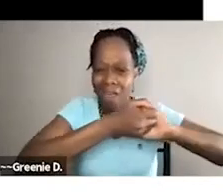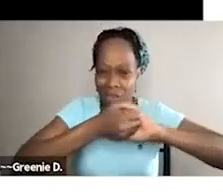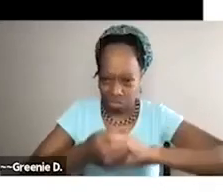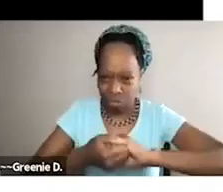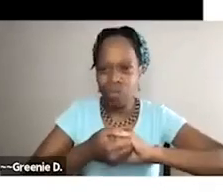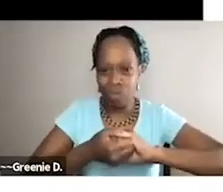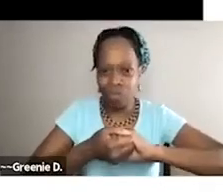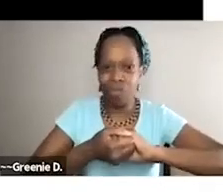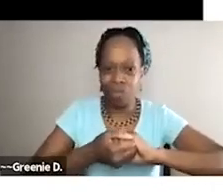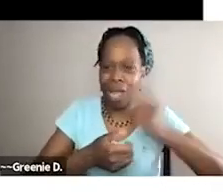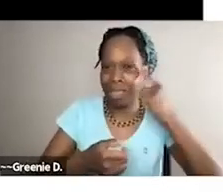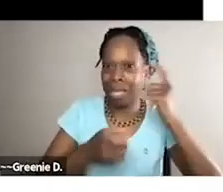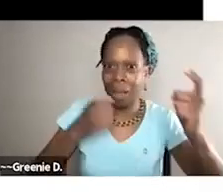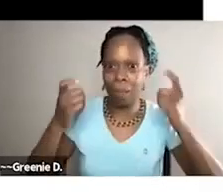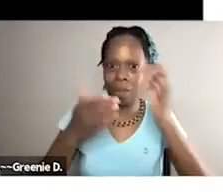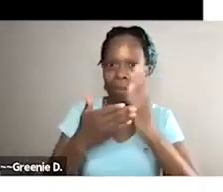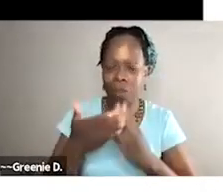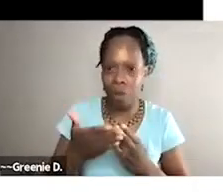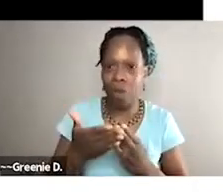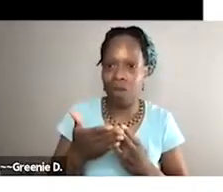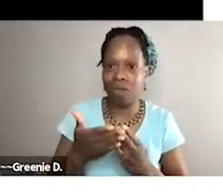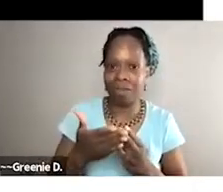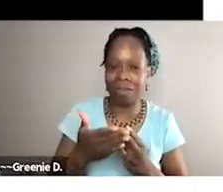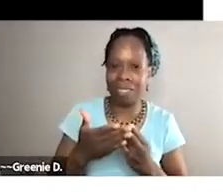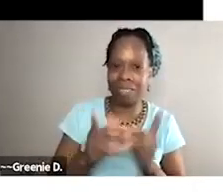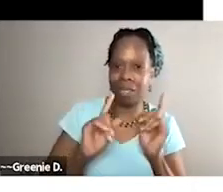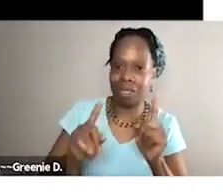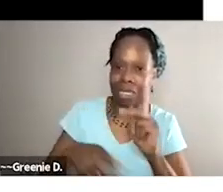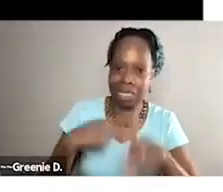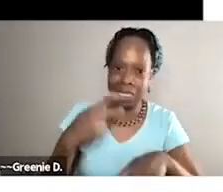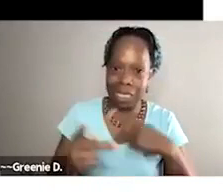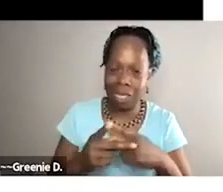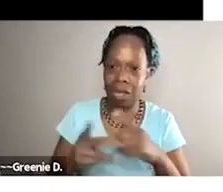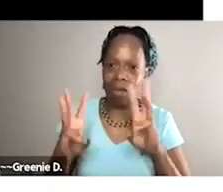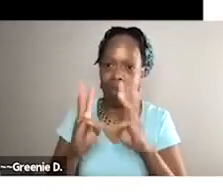that a big part of that is obviously you've been on these webinars today, going and watching the